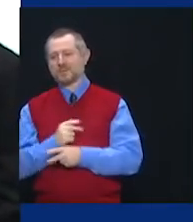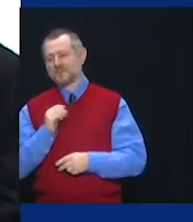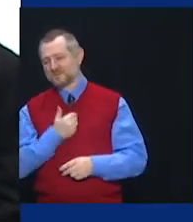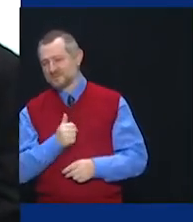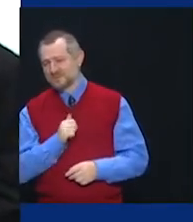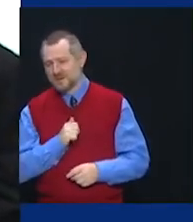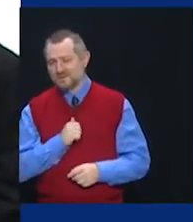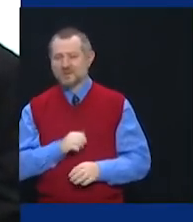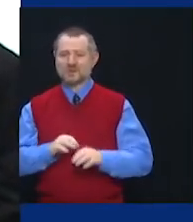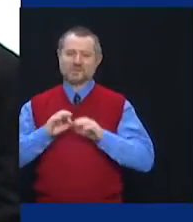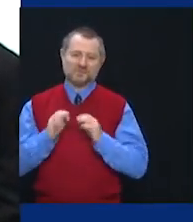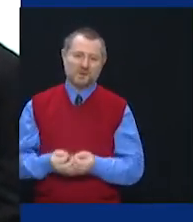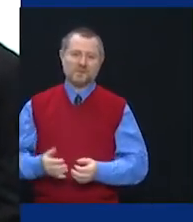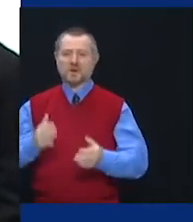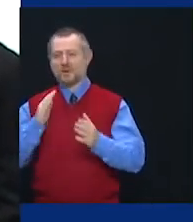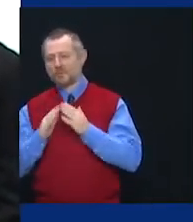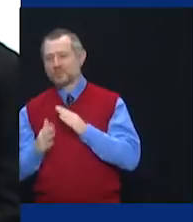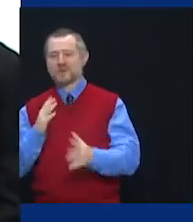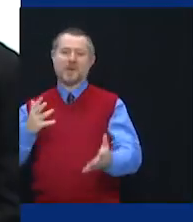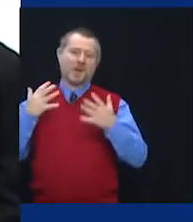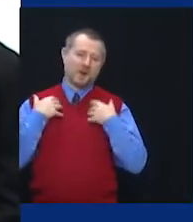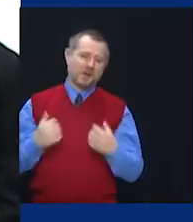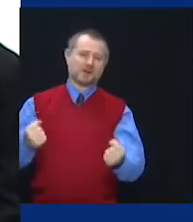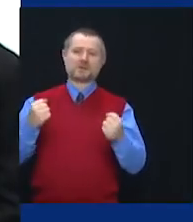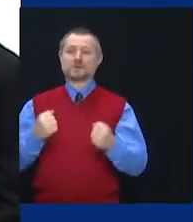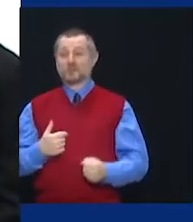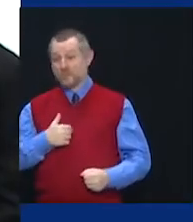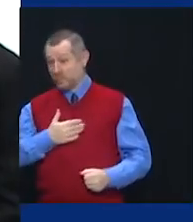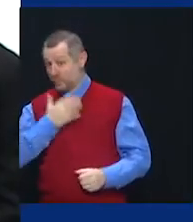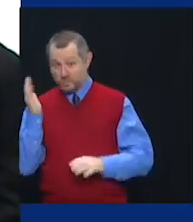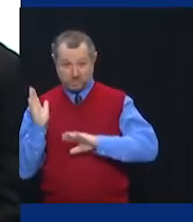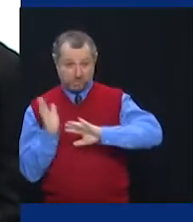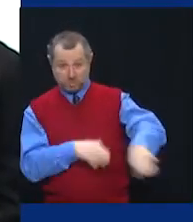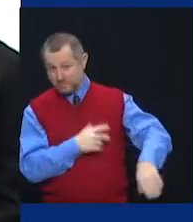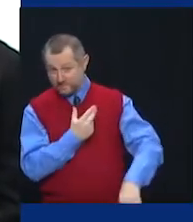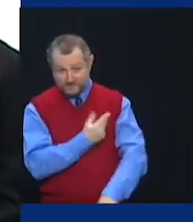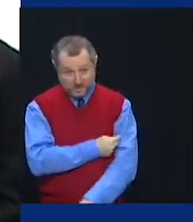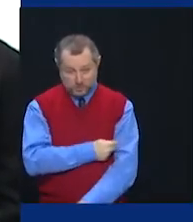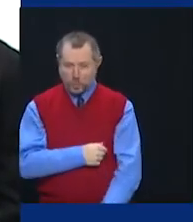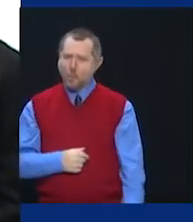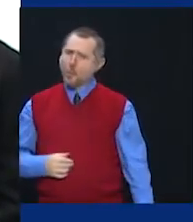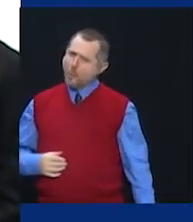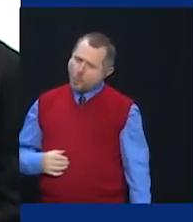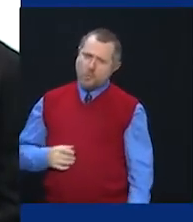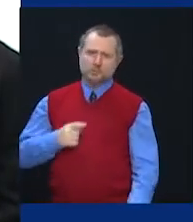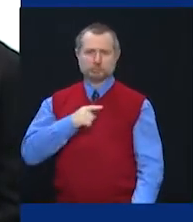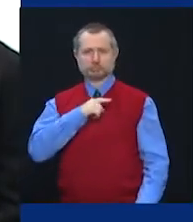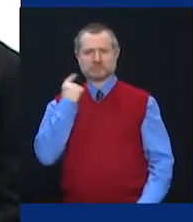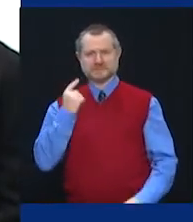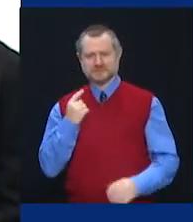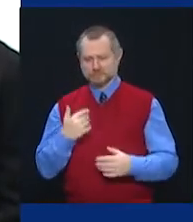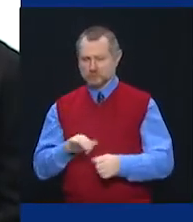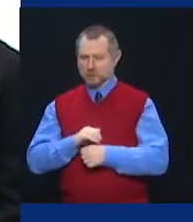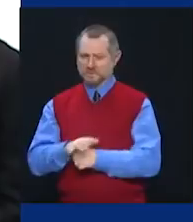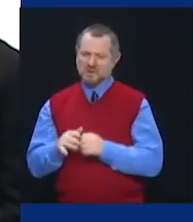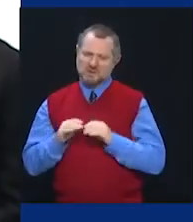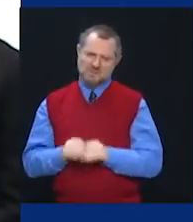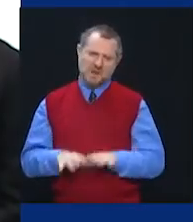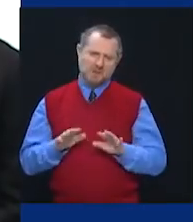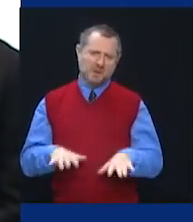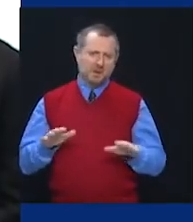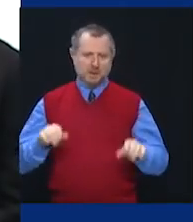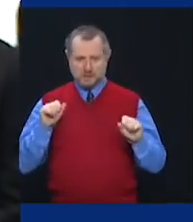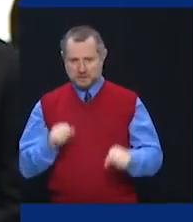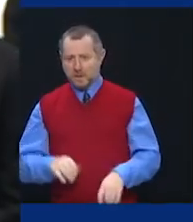communities healthy. Otherwise, we risk the ongoing cycle of this virus rebounding